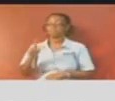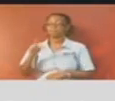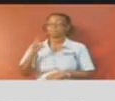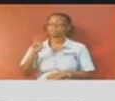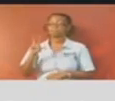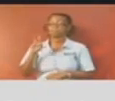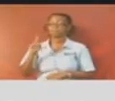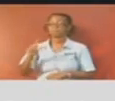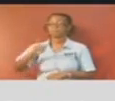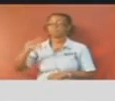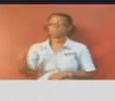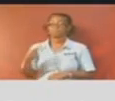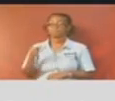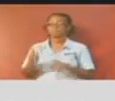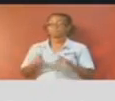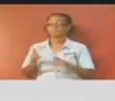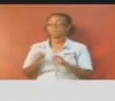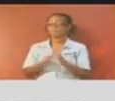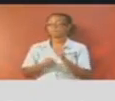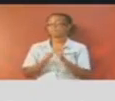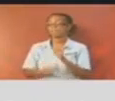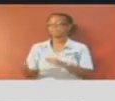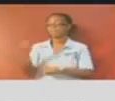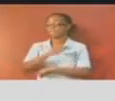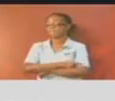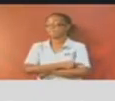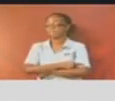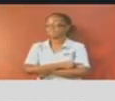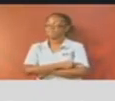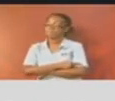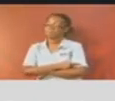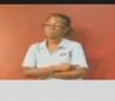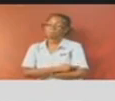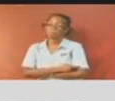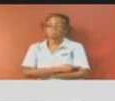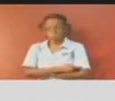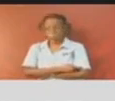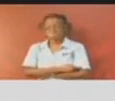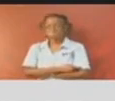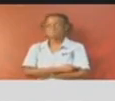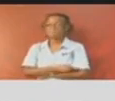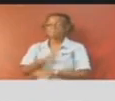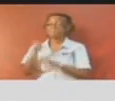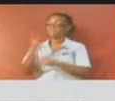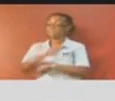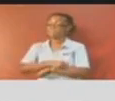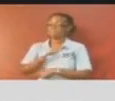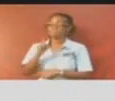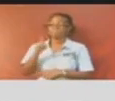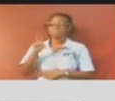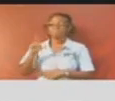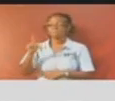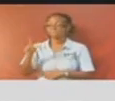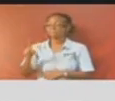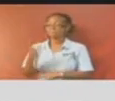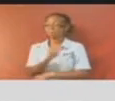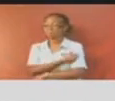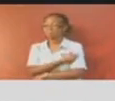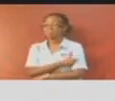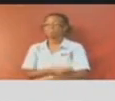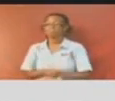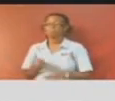121,000 persons per day at this point in time. And even at their peak, they were able to vaccinate close to 500,000 people per day in the